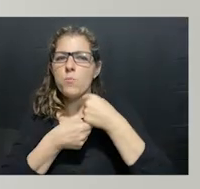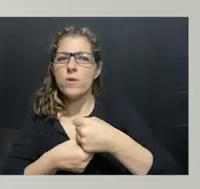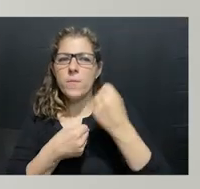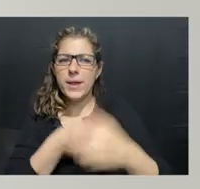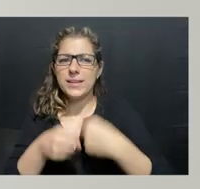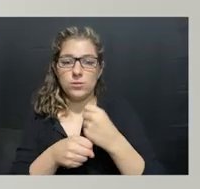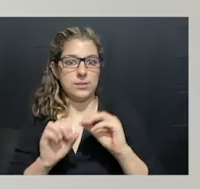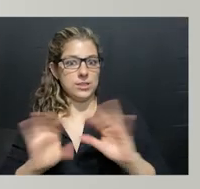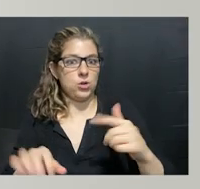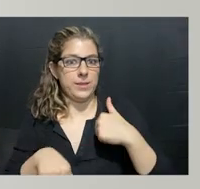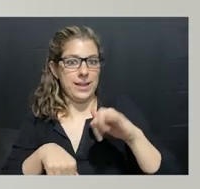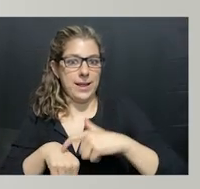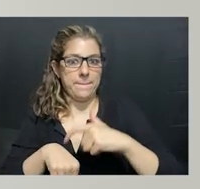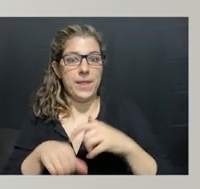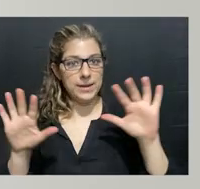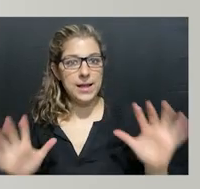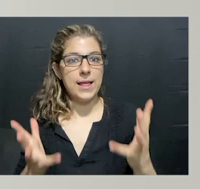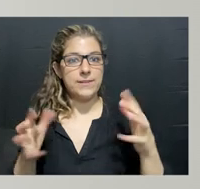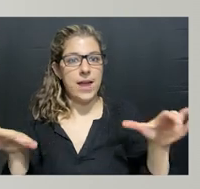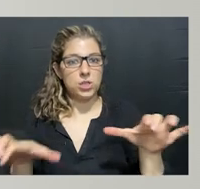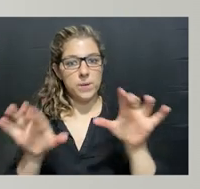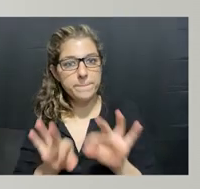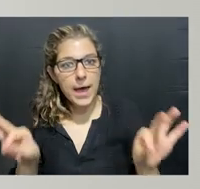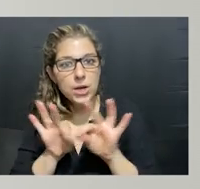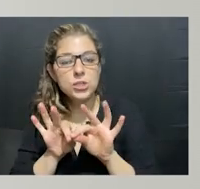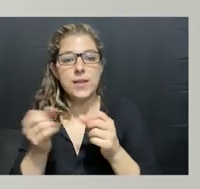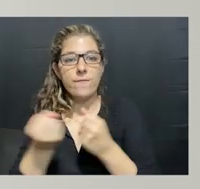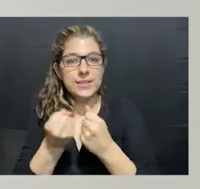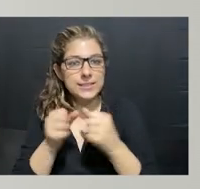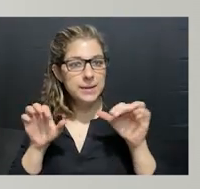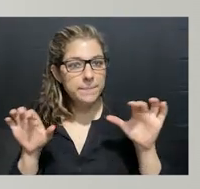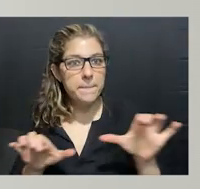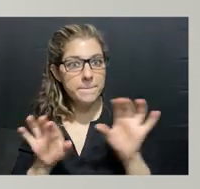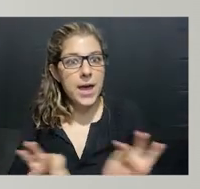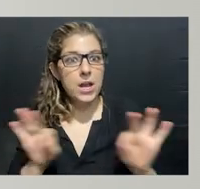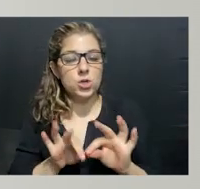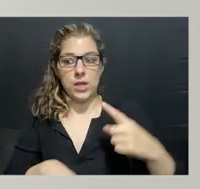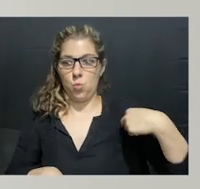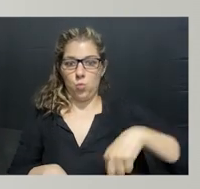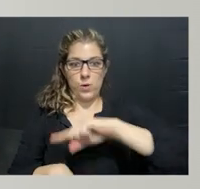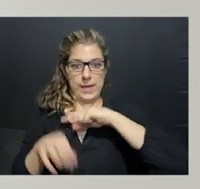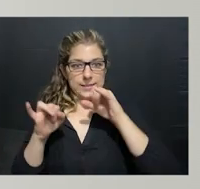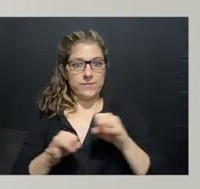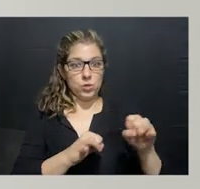clear to me at that time that collective action matters, that advocacy matters, and that we as individuals have agency where